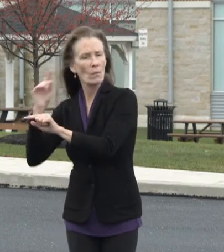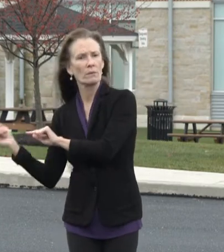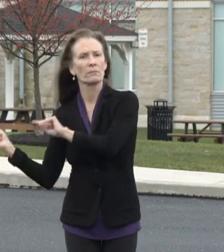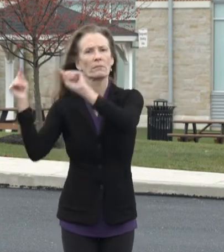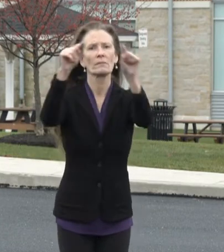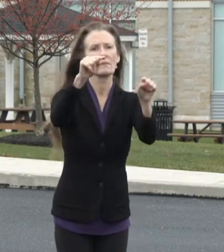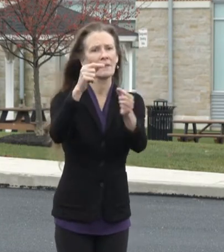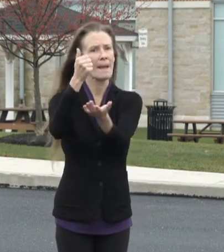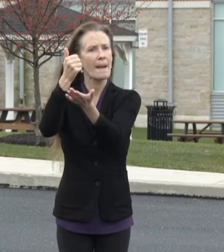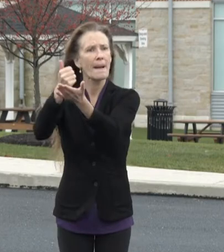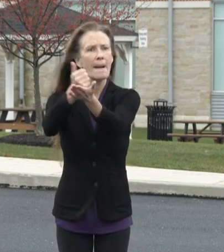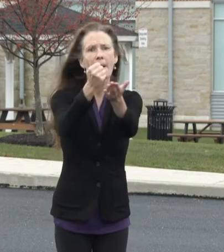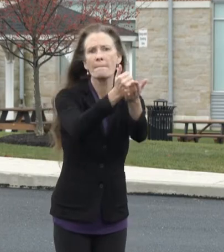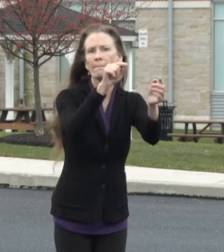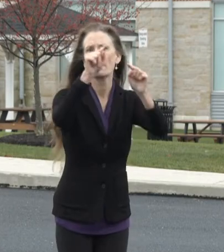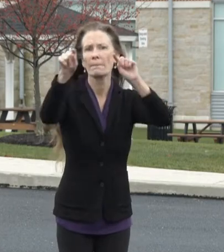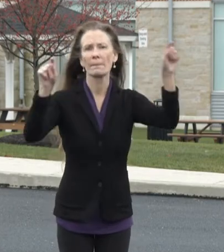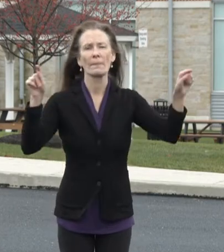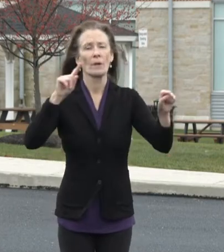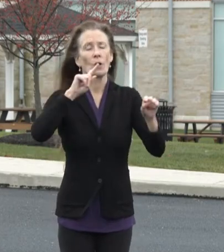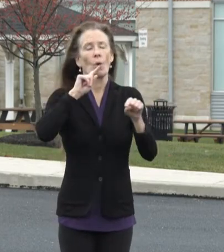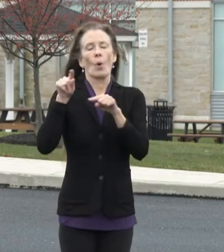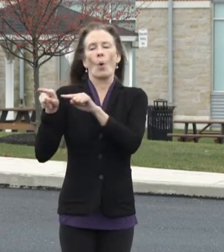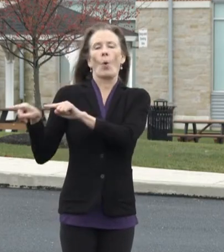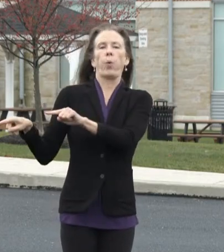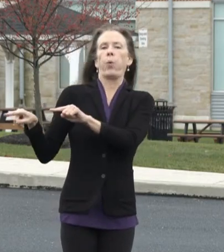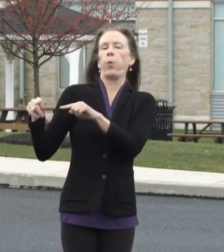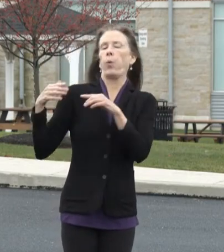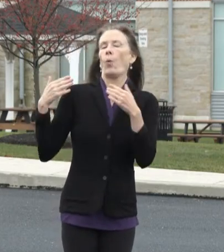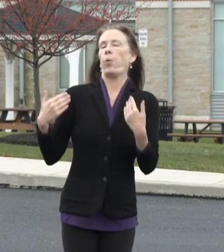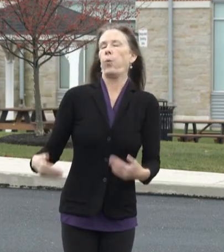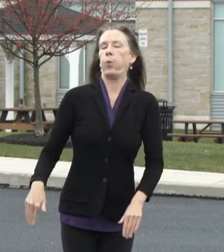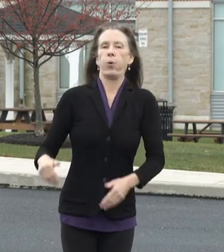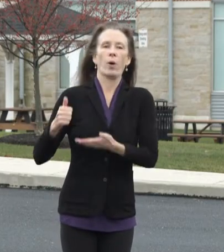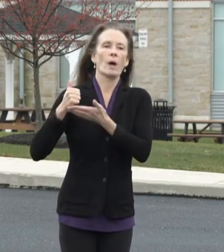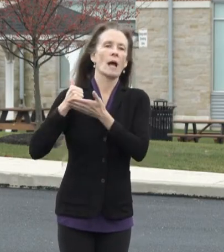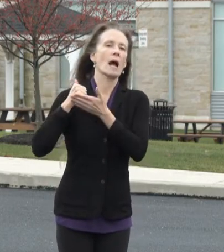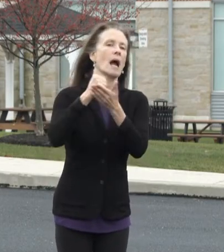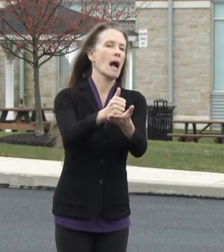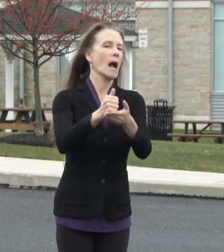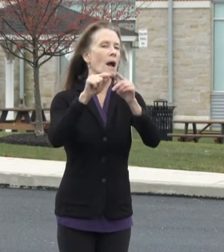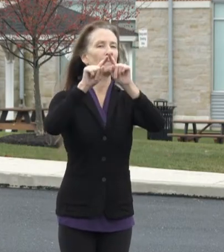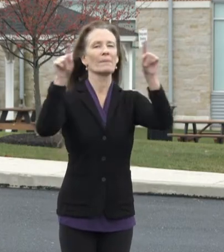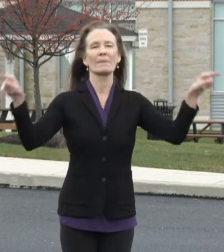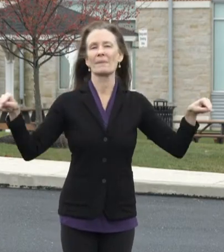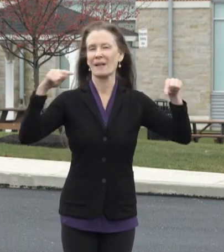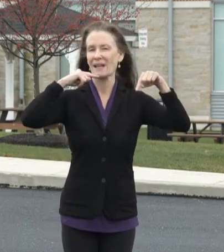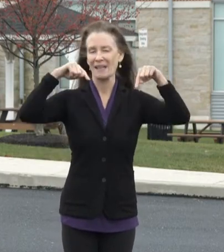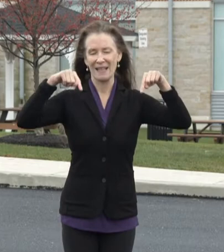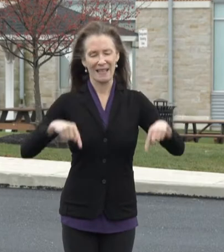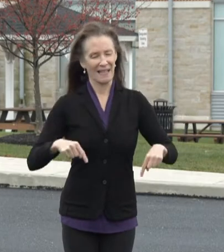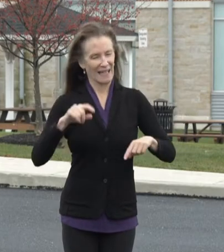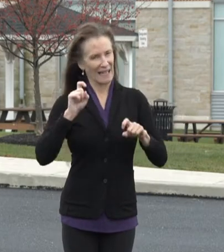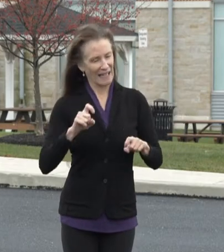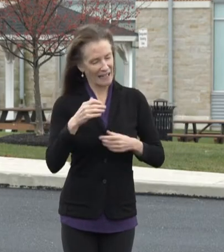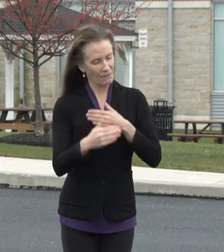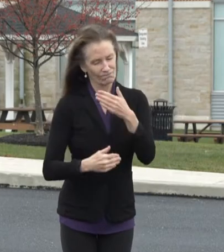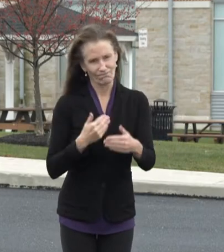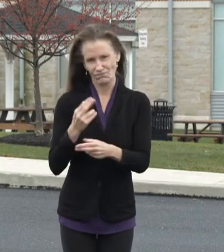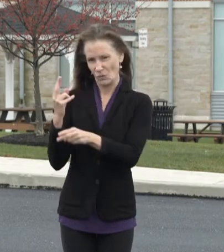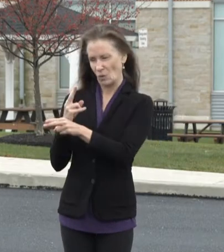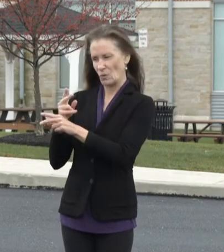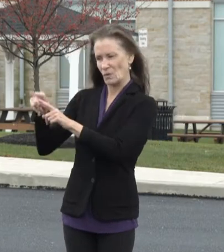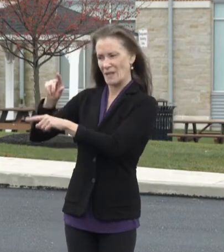response is a big part of this support network. We must continue to be able to utilize the Guard's support in the weeks and